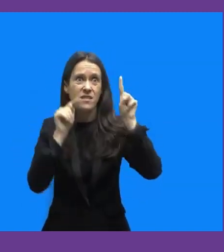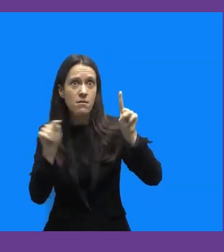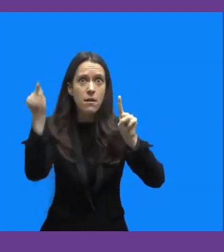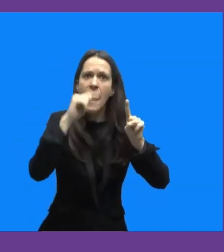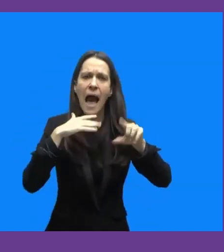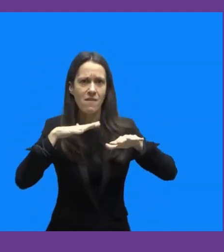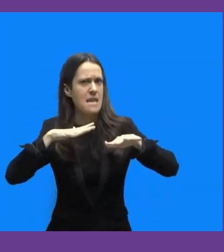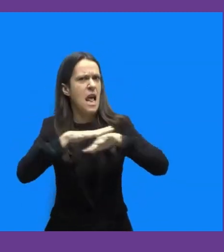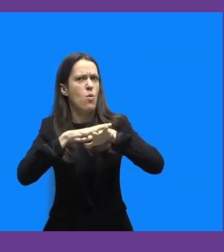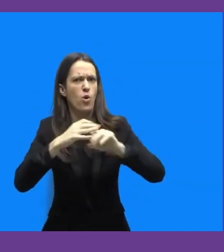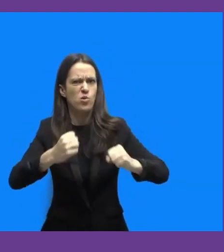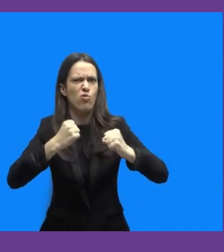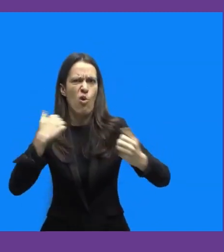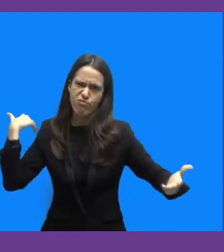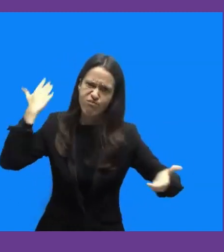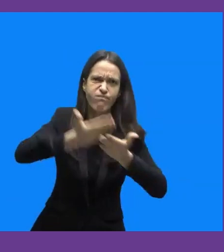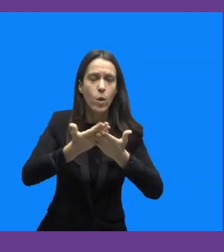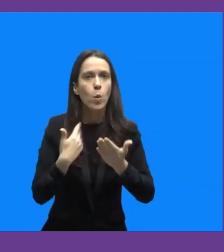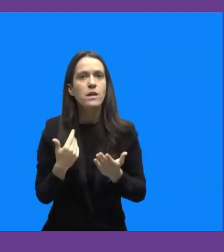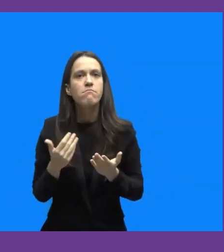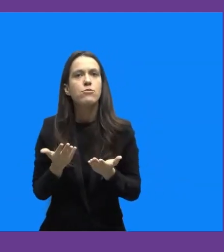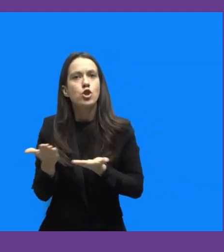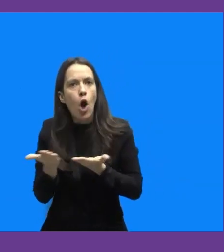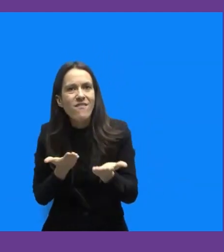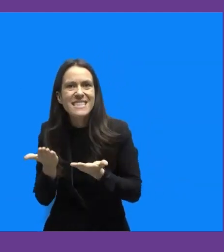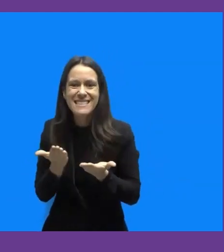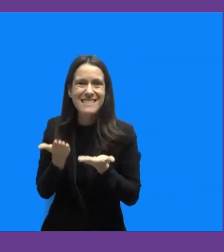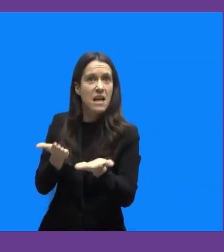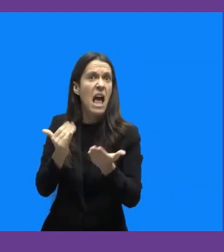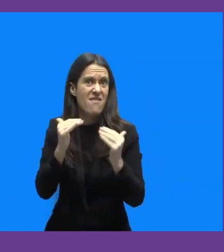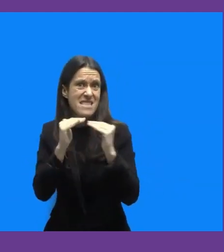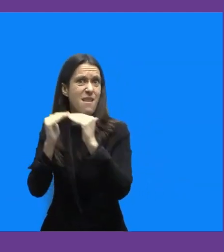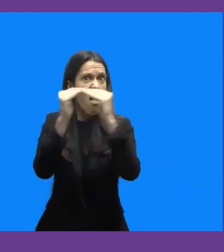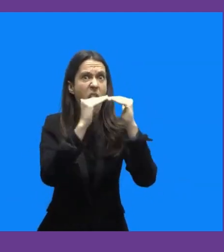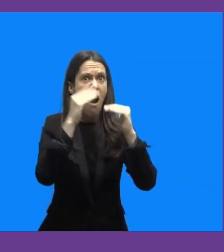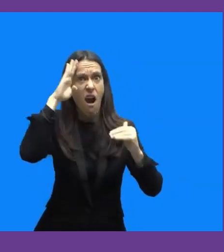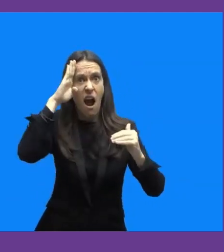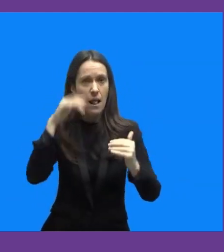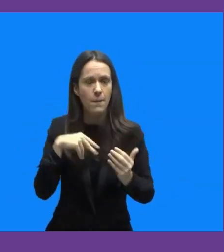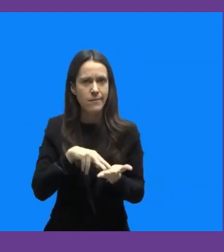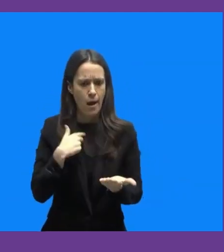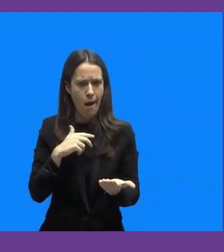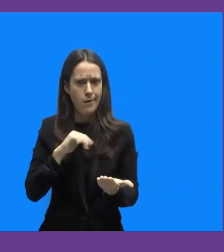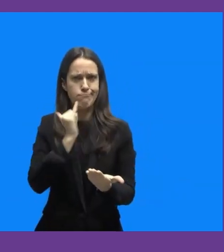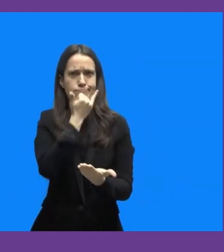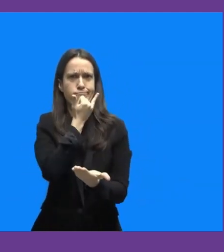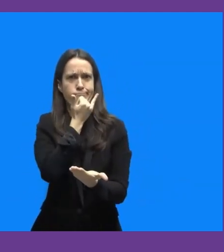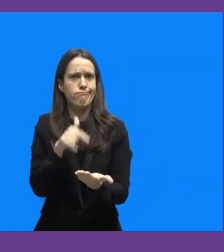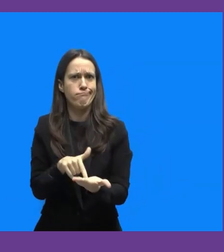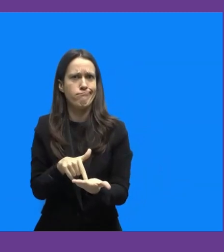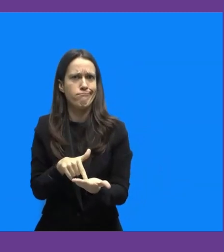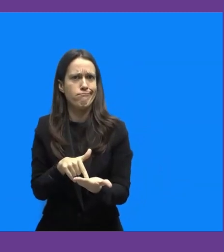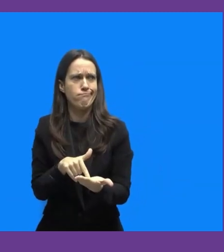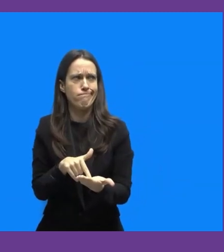work, the services we deliver are very similar standards. So we know we're doing well because we meet so regularly